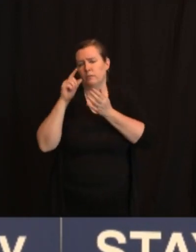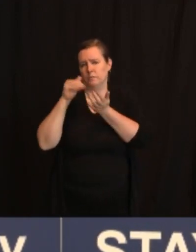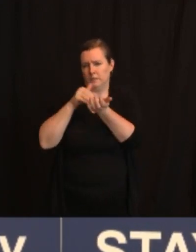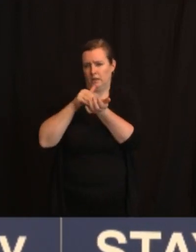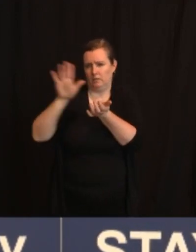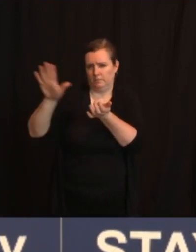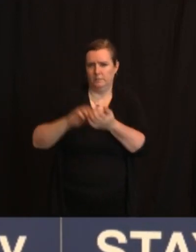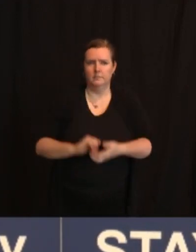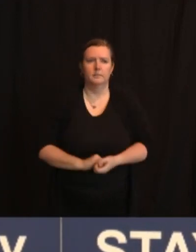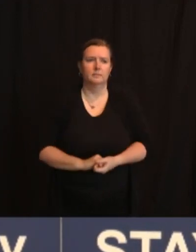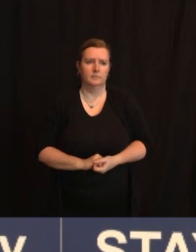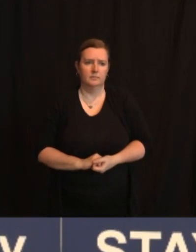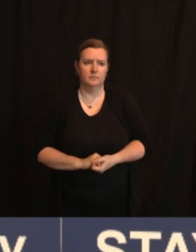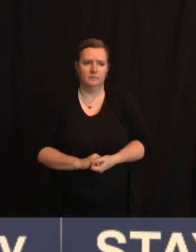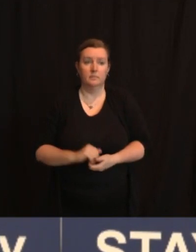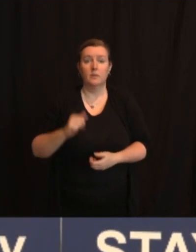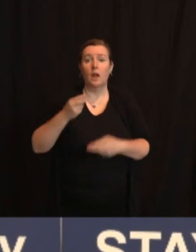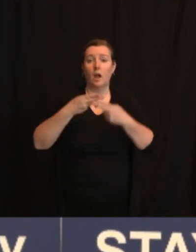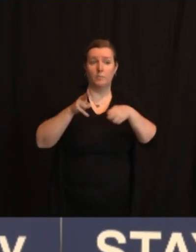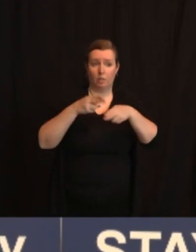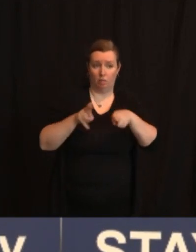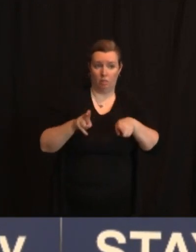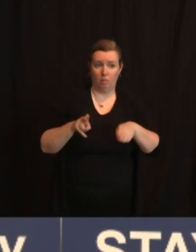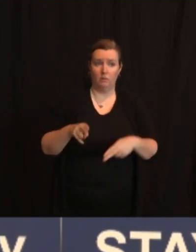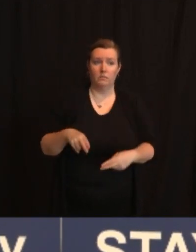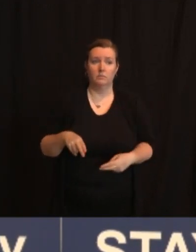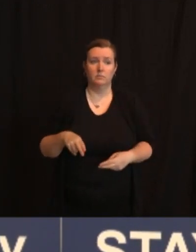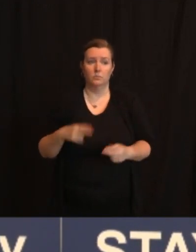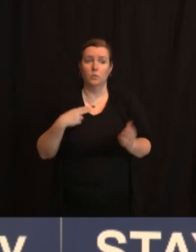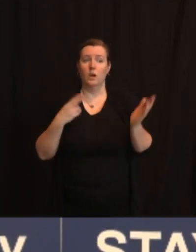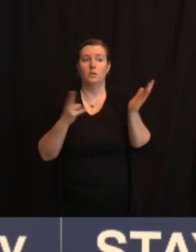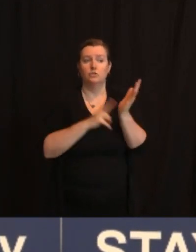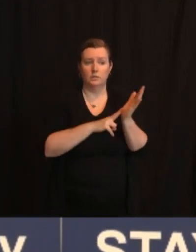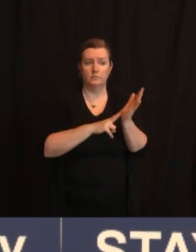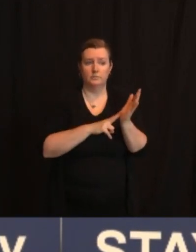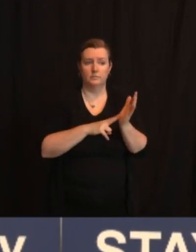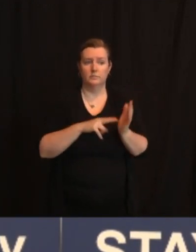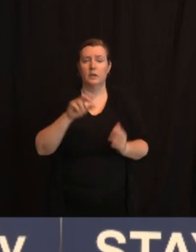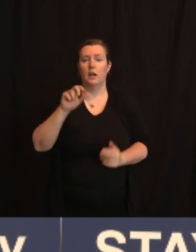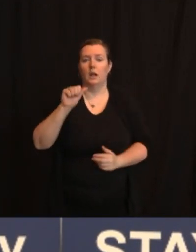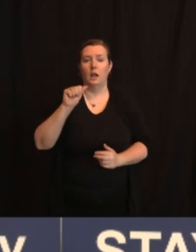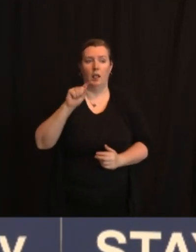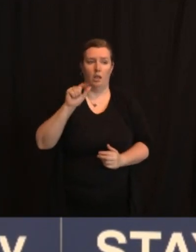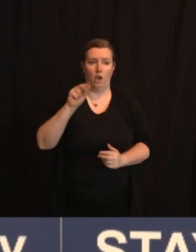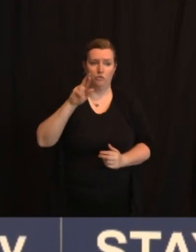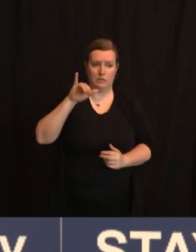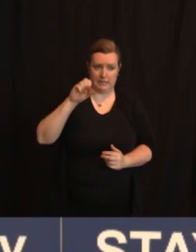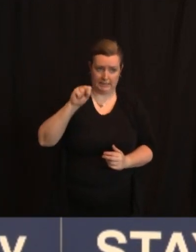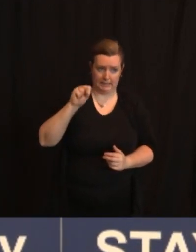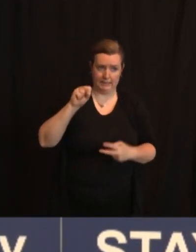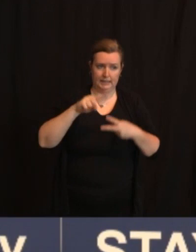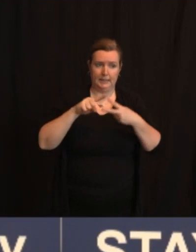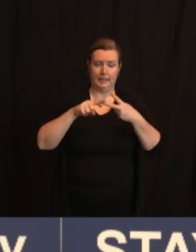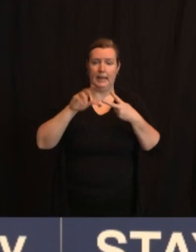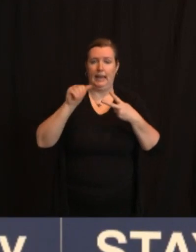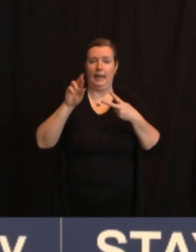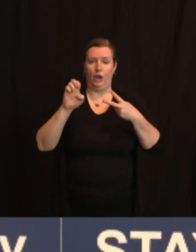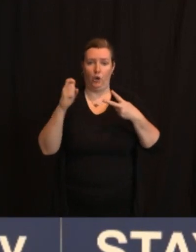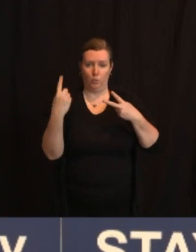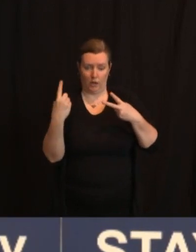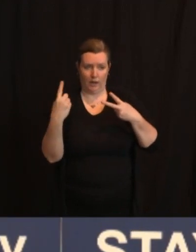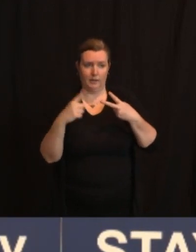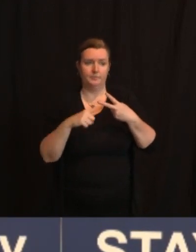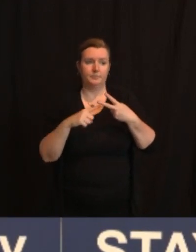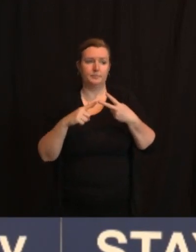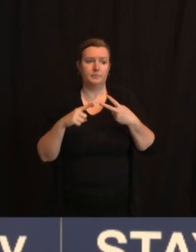Health contracted with the Alaris Group and Care One and St. Joseph's Health to allocate beds for patients